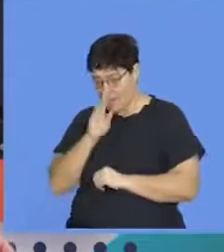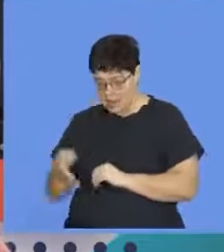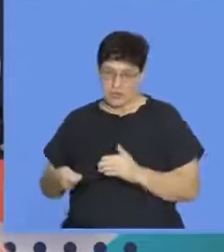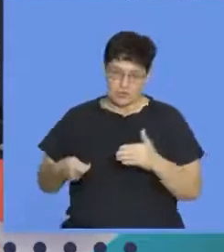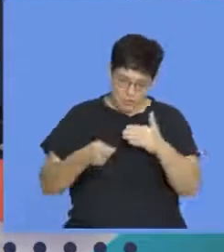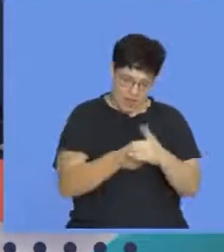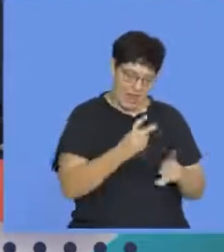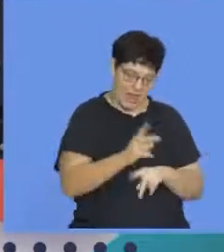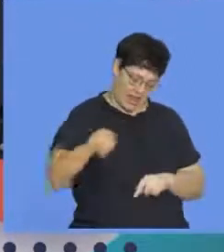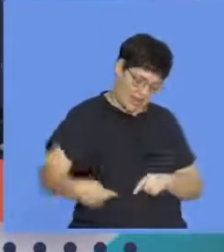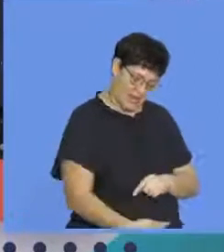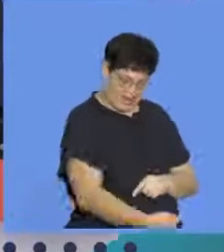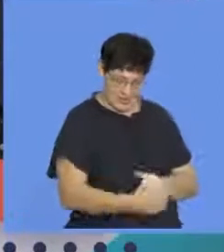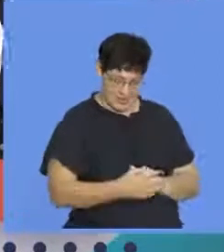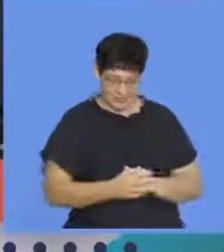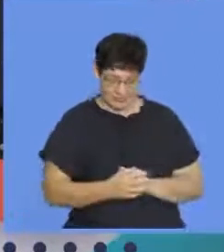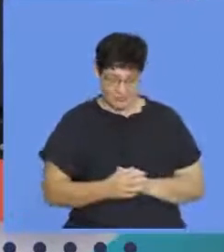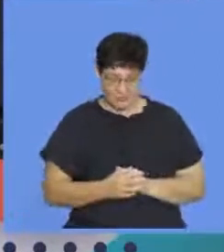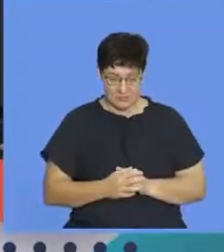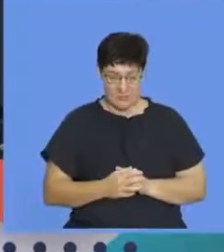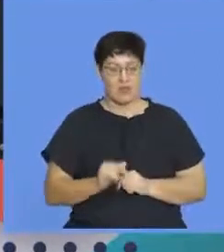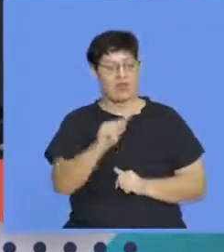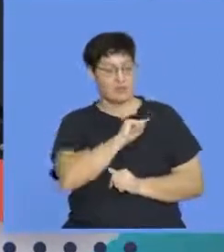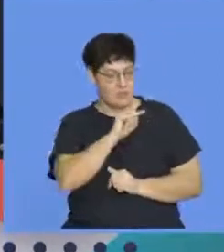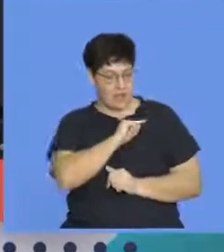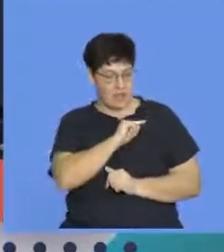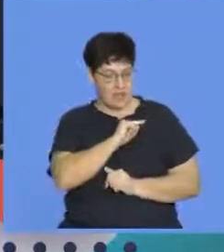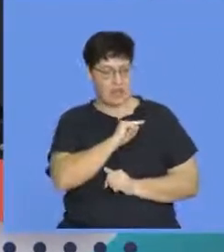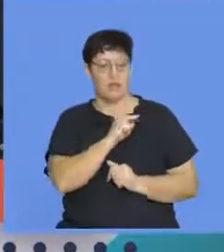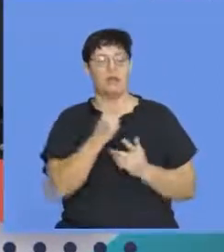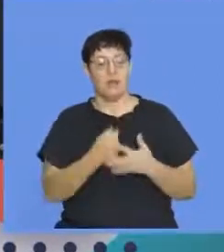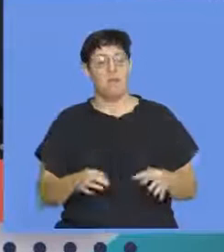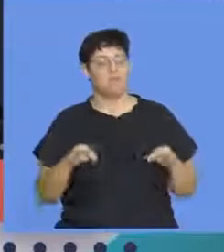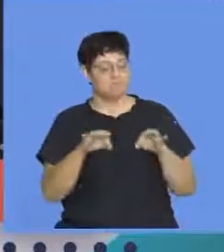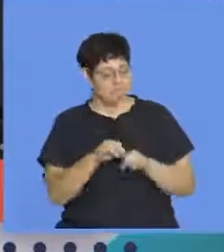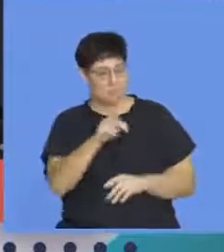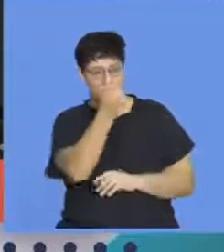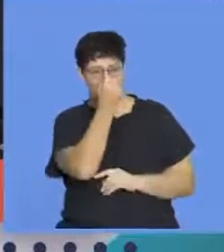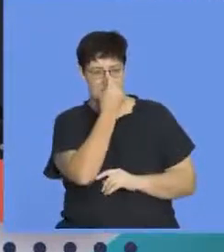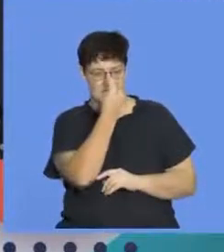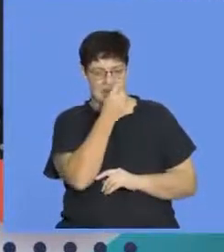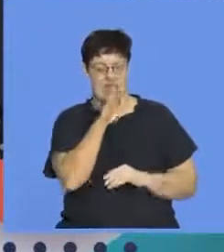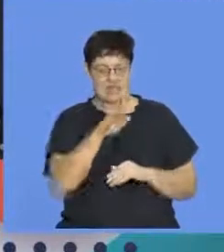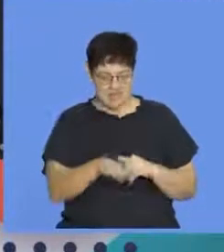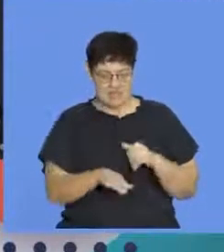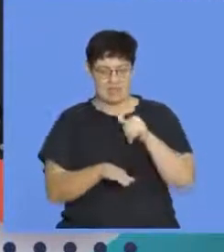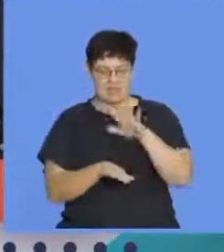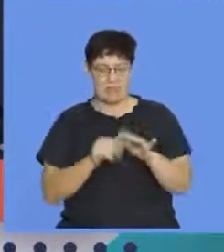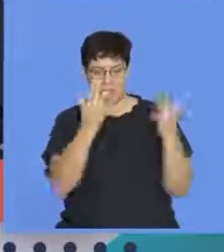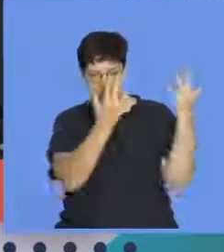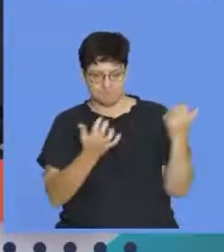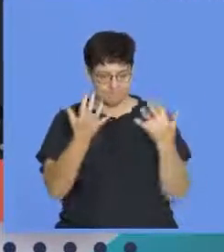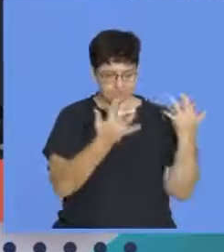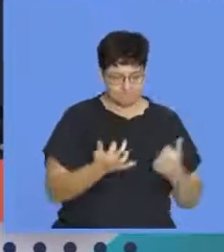purchase. So therefore, the importance of understanding the steps in calculating